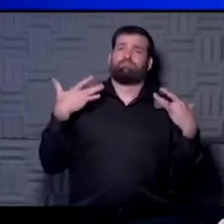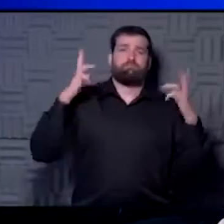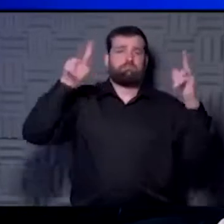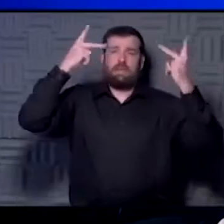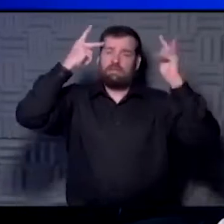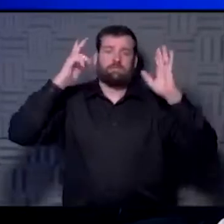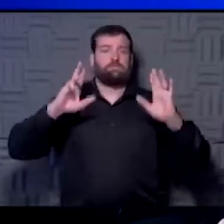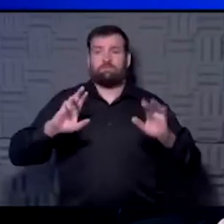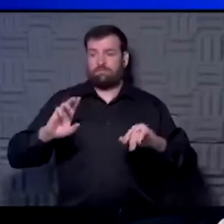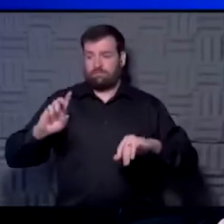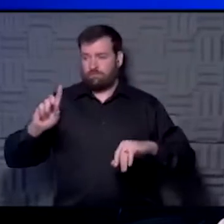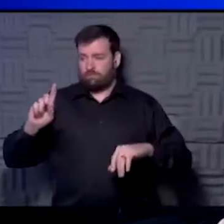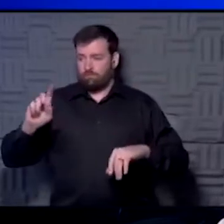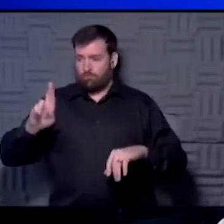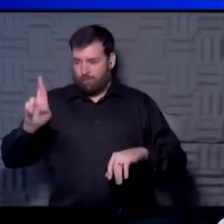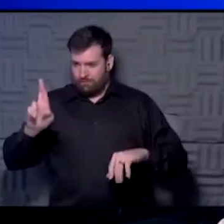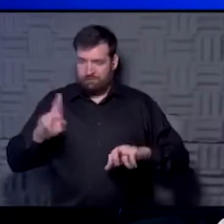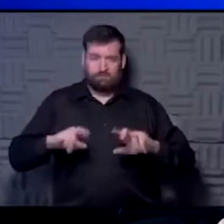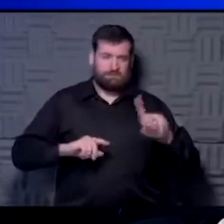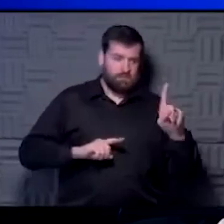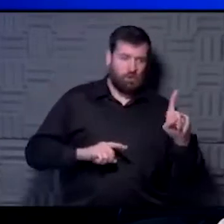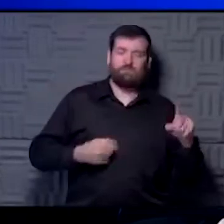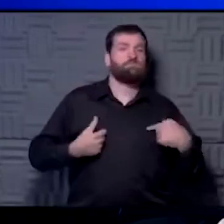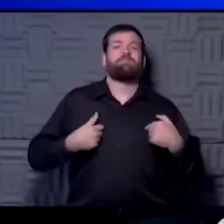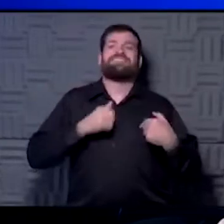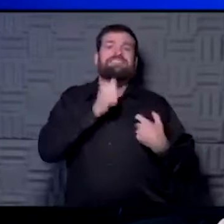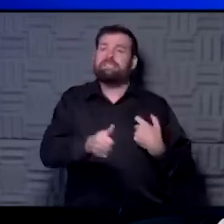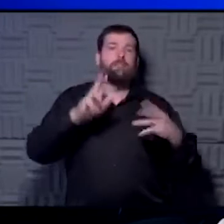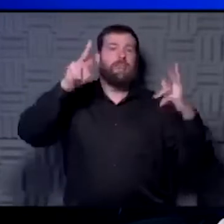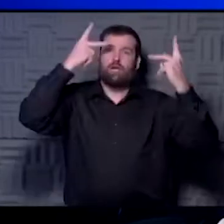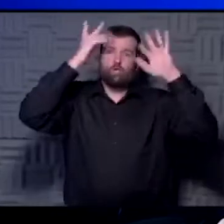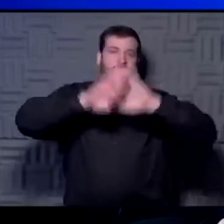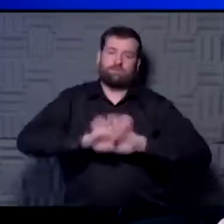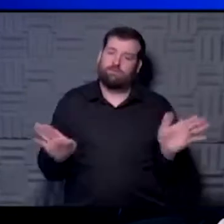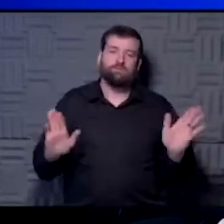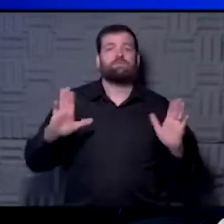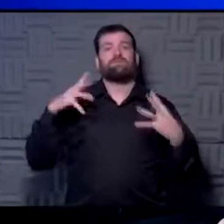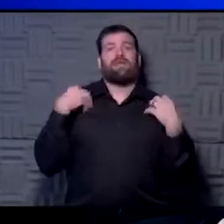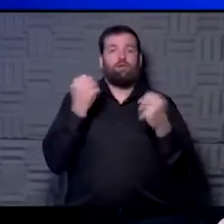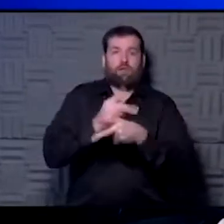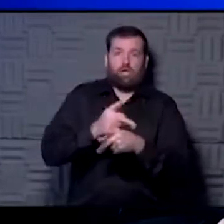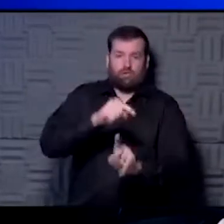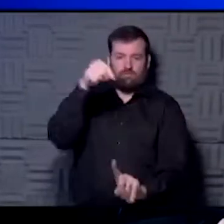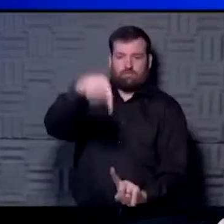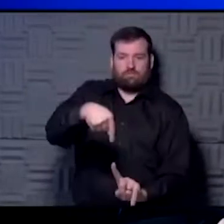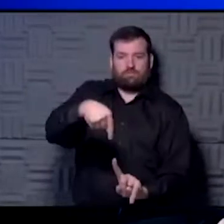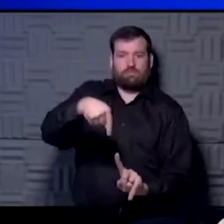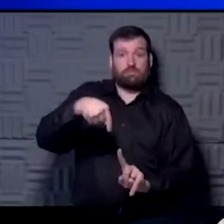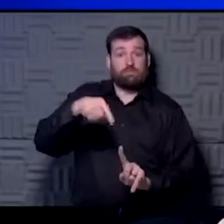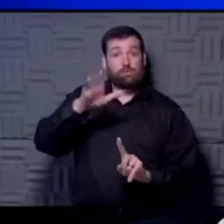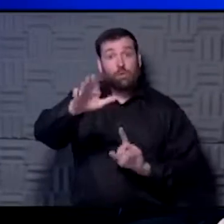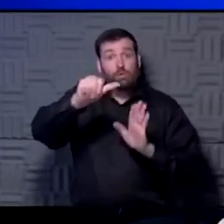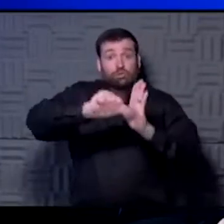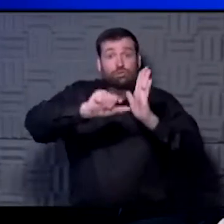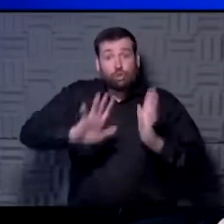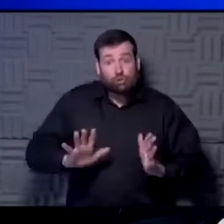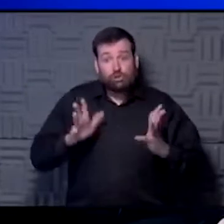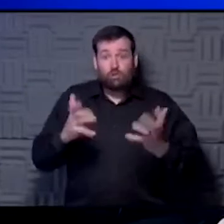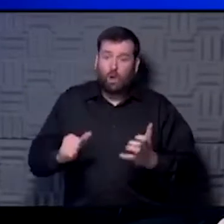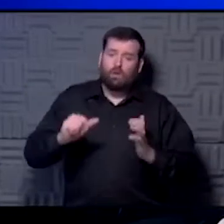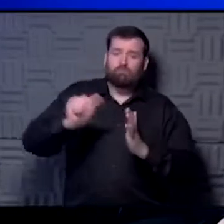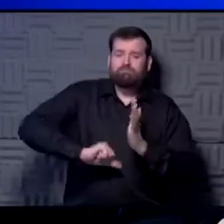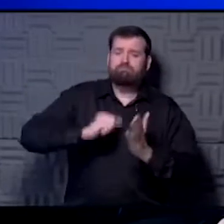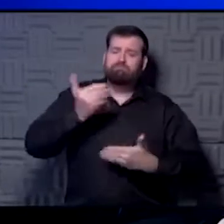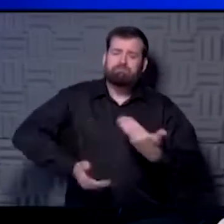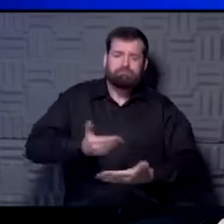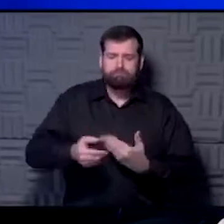Republican or Democrat. This is not a political question. This is a healthcare question. You wouldn't want your surgeon doing an operation